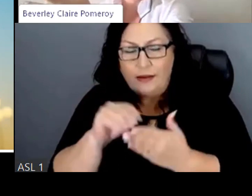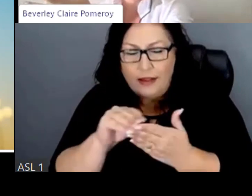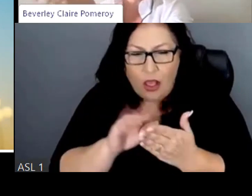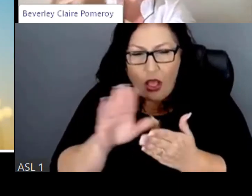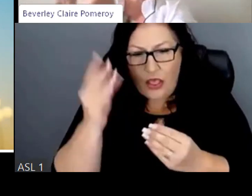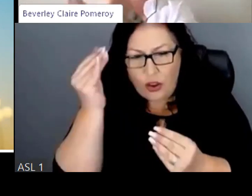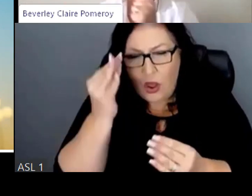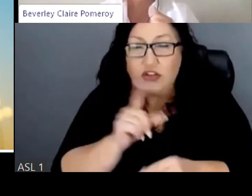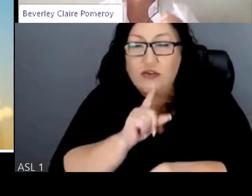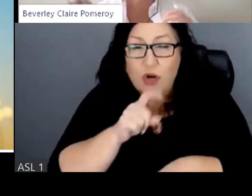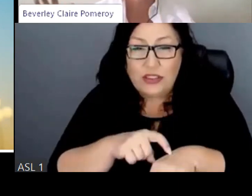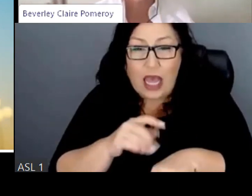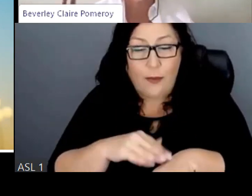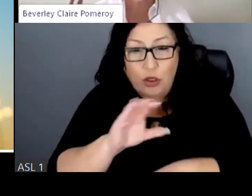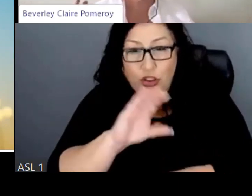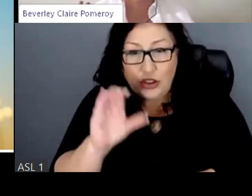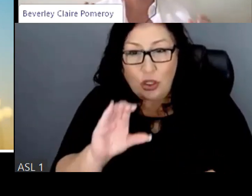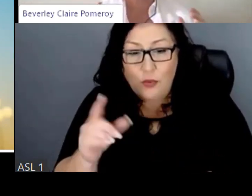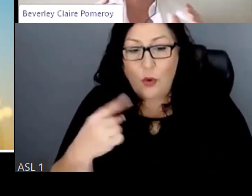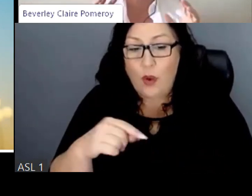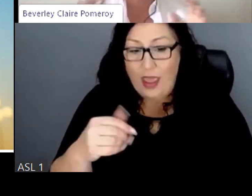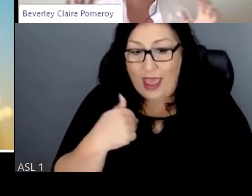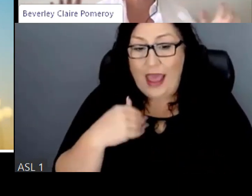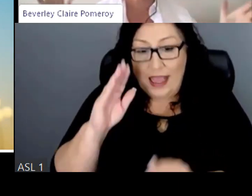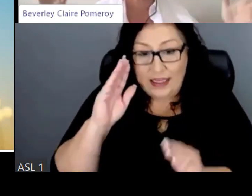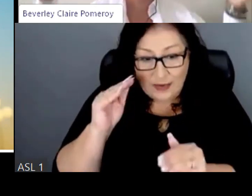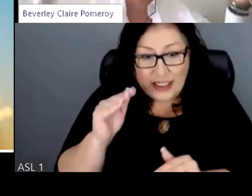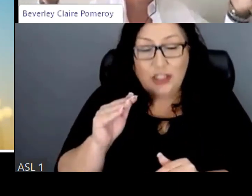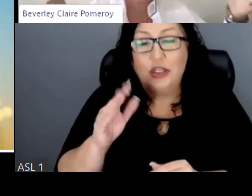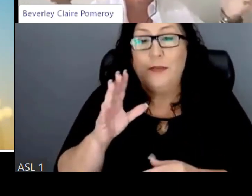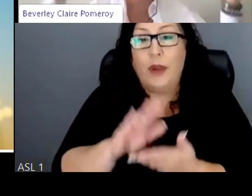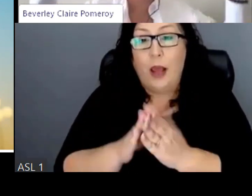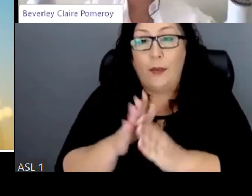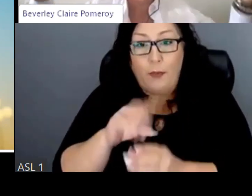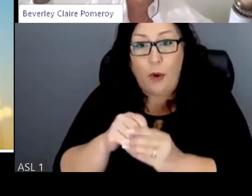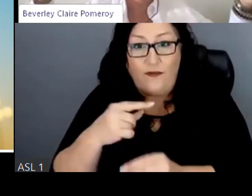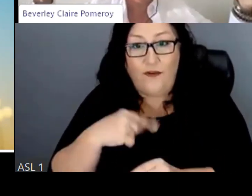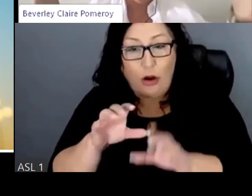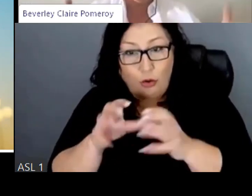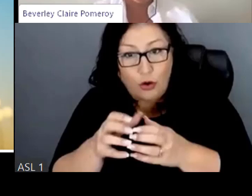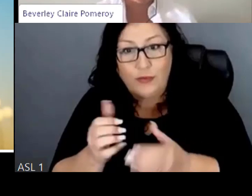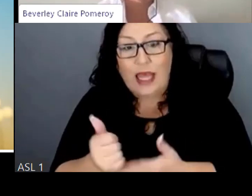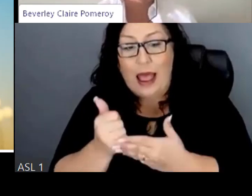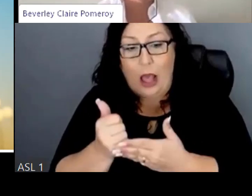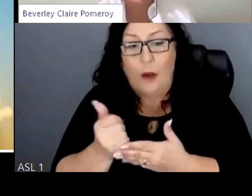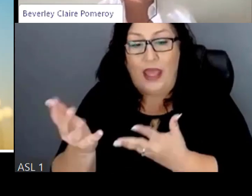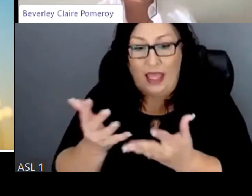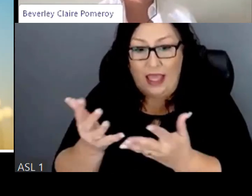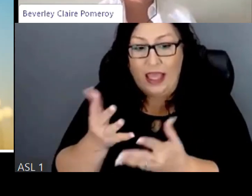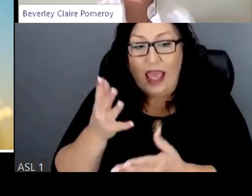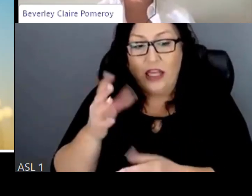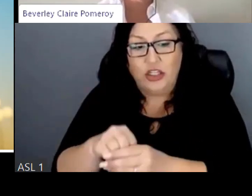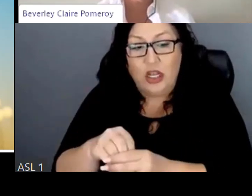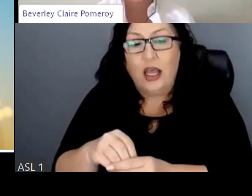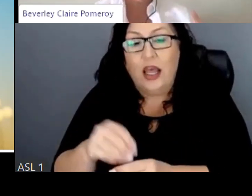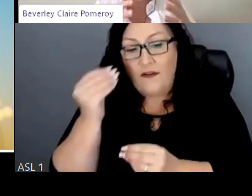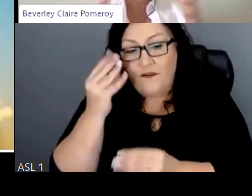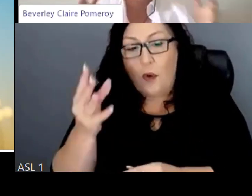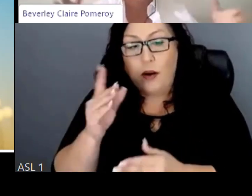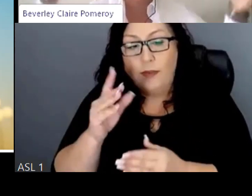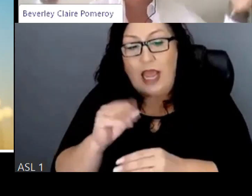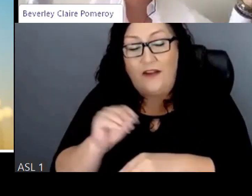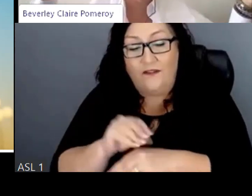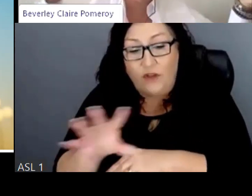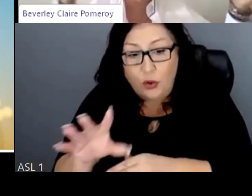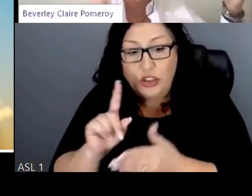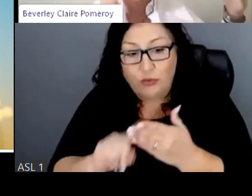on Zoom. We had clarity of expectations. So yes, become a part of our group and engage to help inform and influence research. But here's